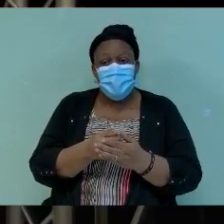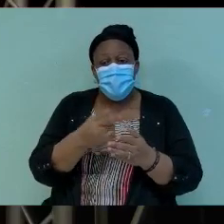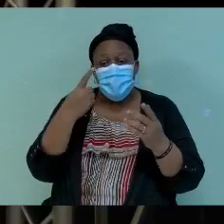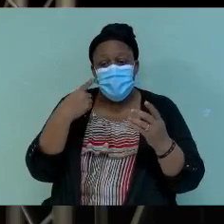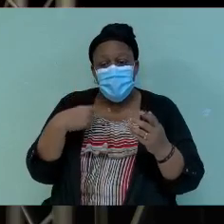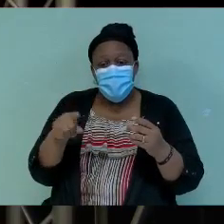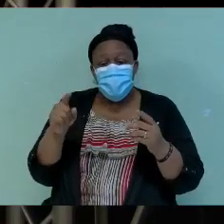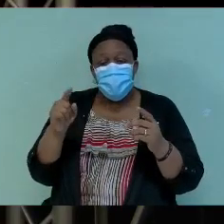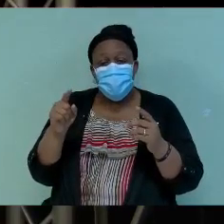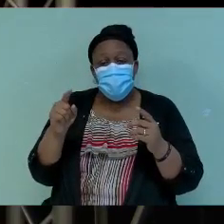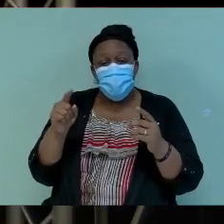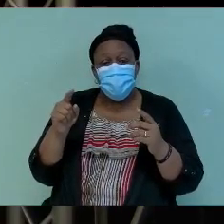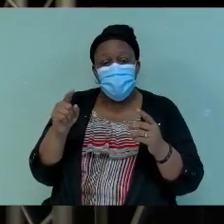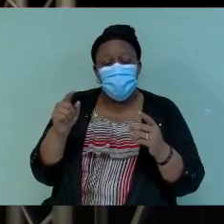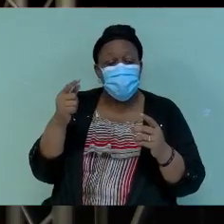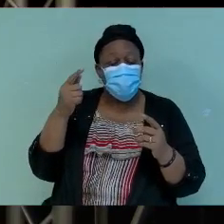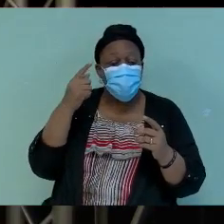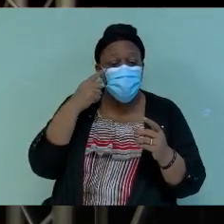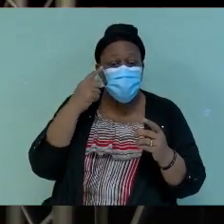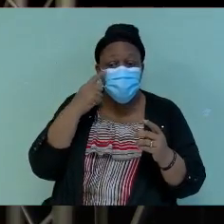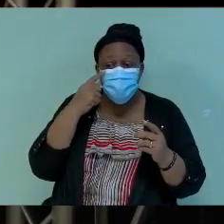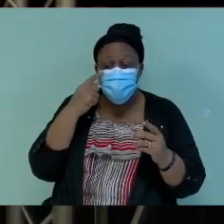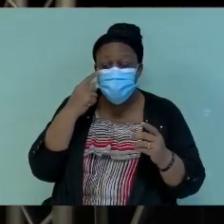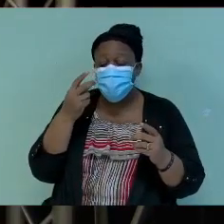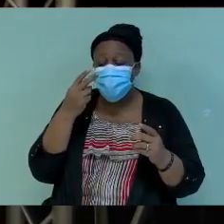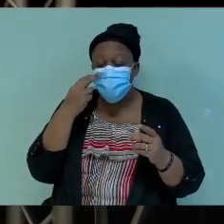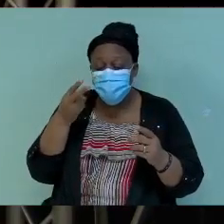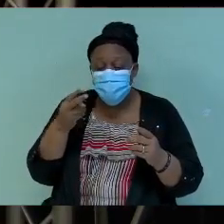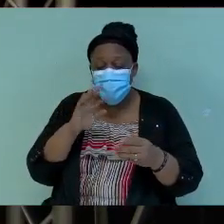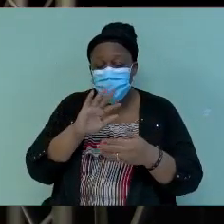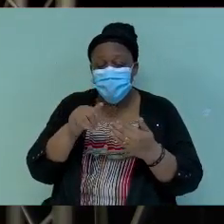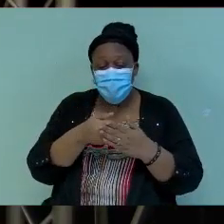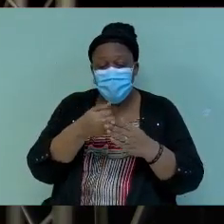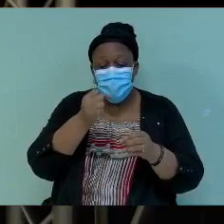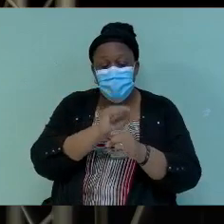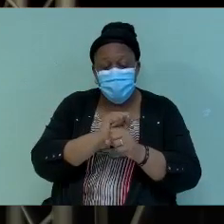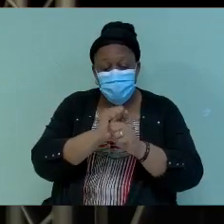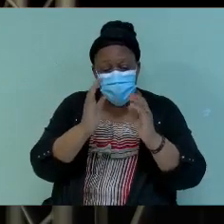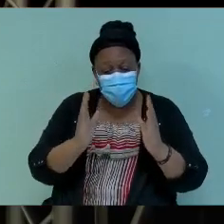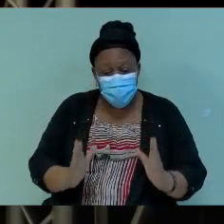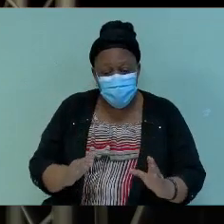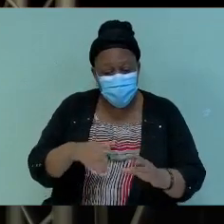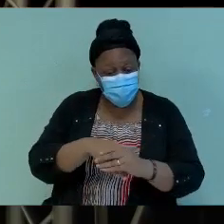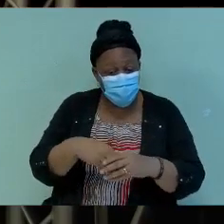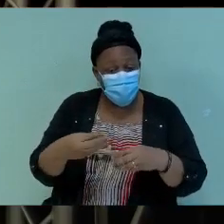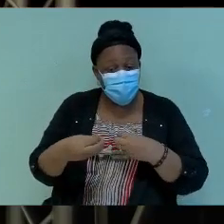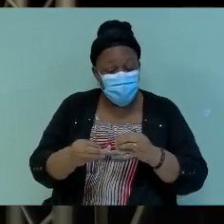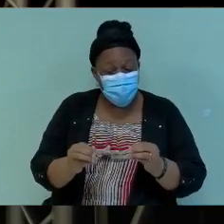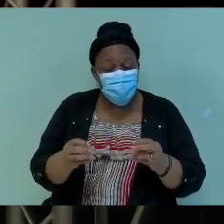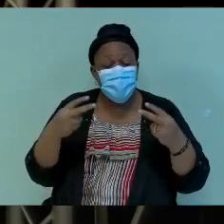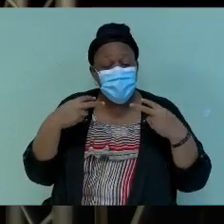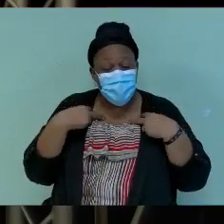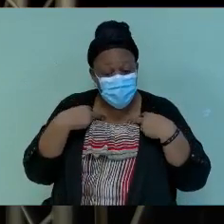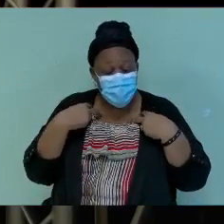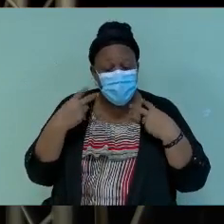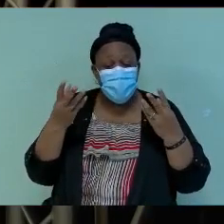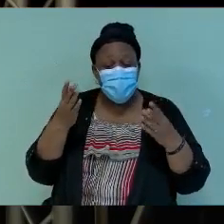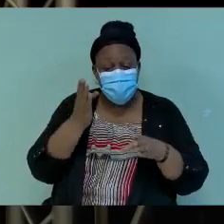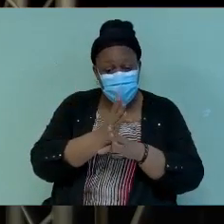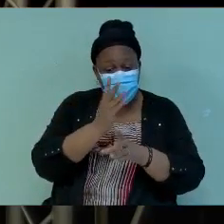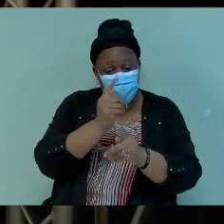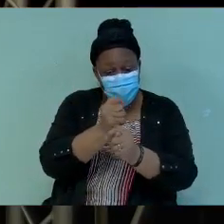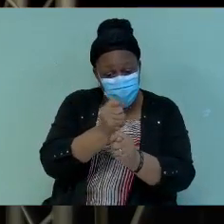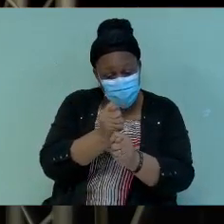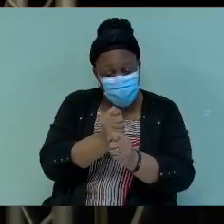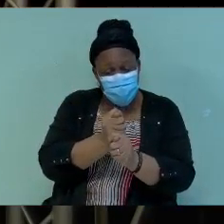our staff has all the necessary equipment, has all the necessary sanitization